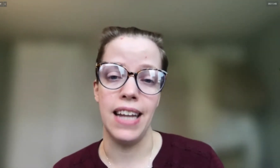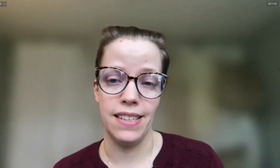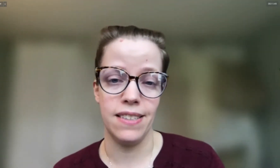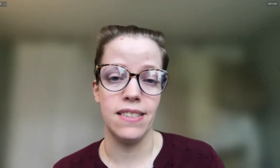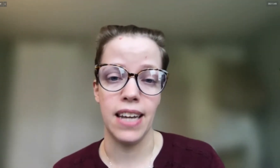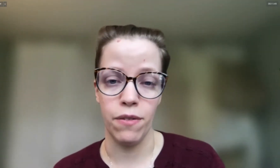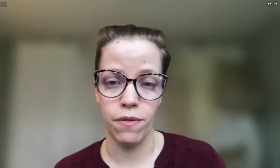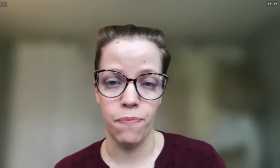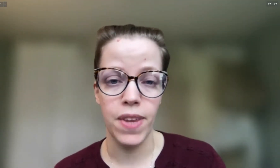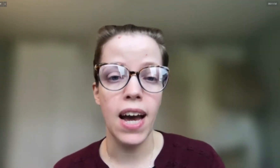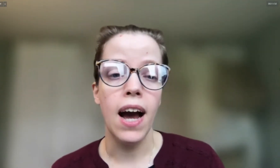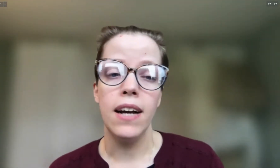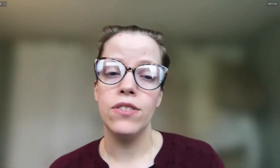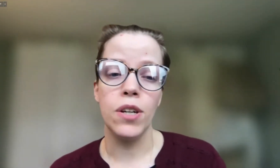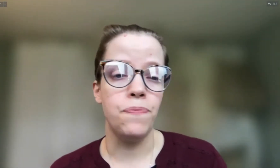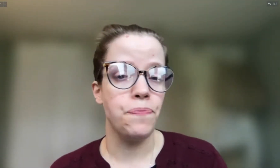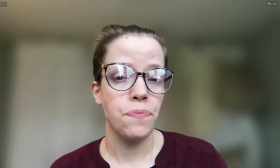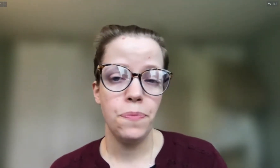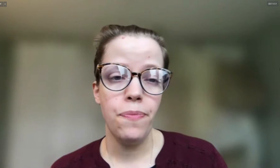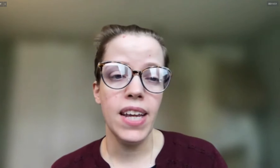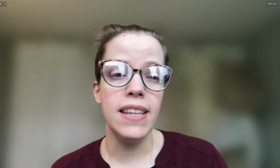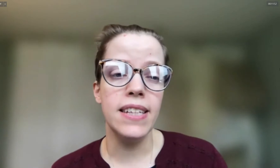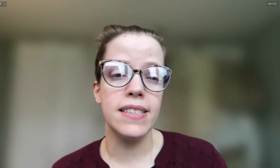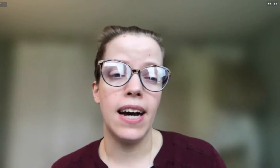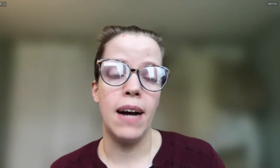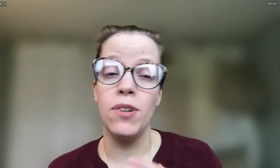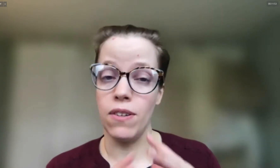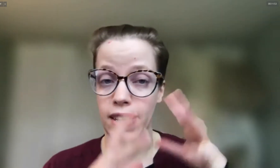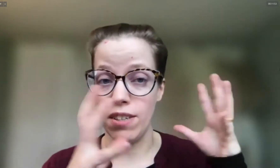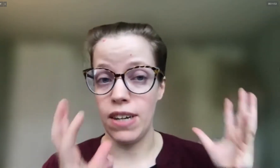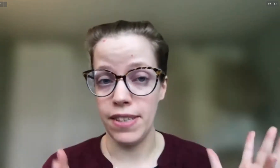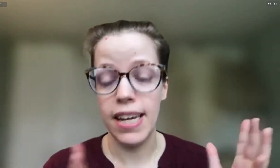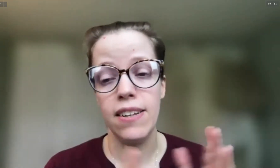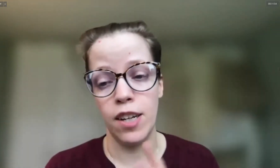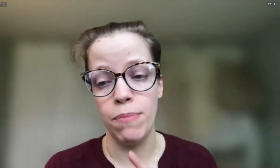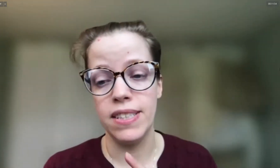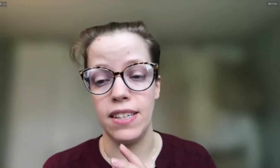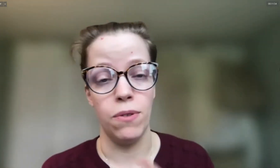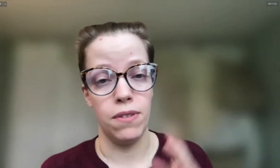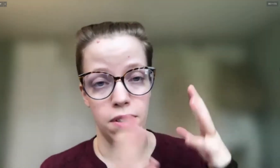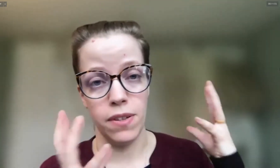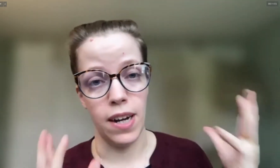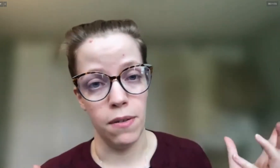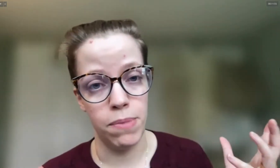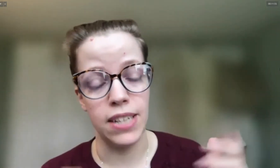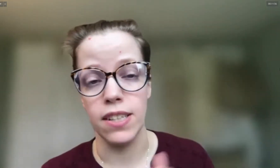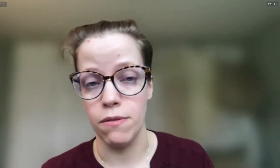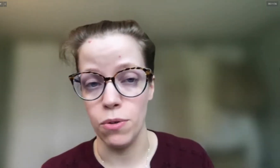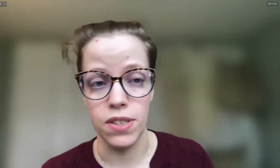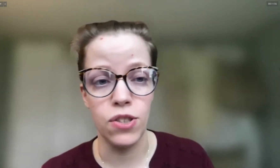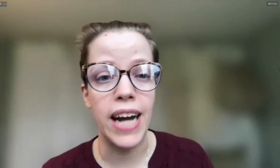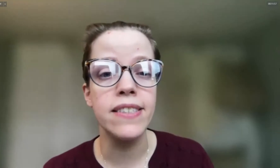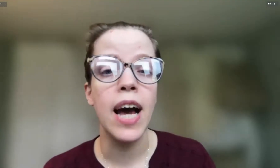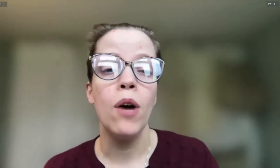and less safe. So I'm not going into graphic detail on the numbers because I don't want to potentially